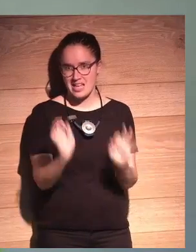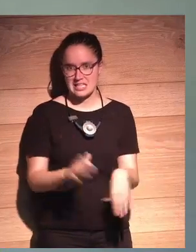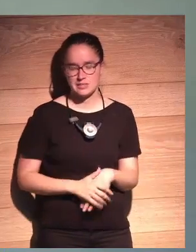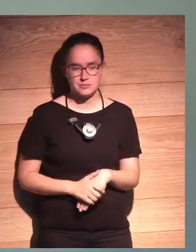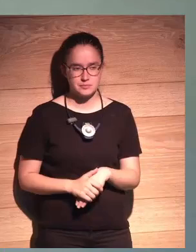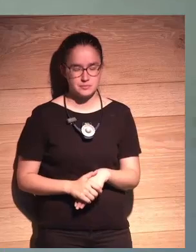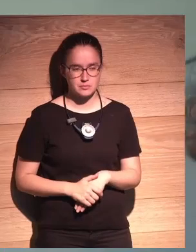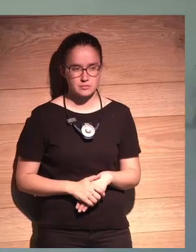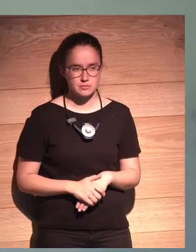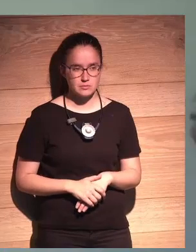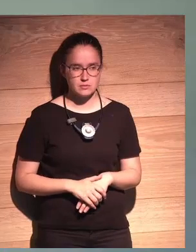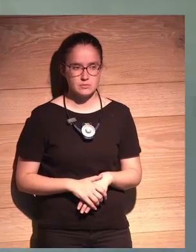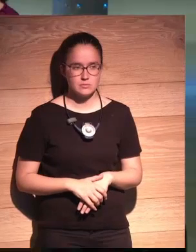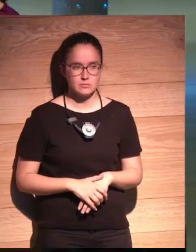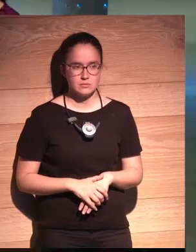perception.